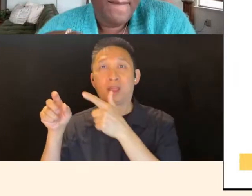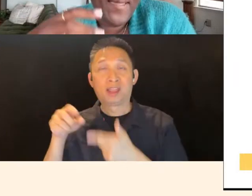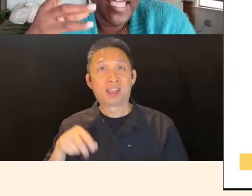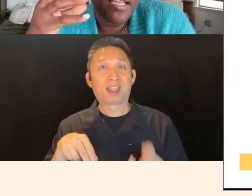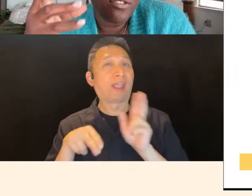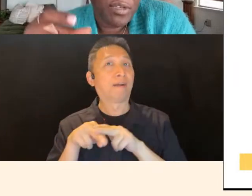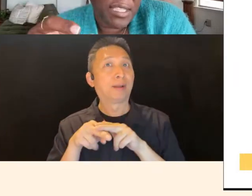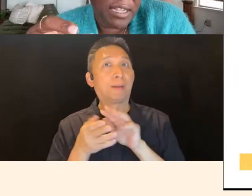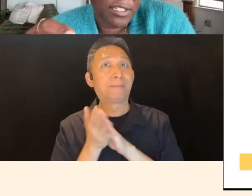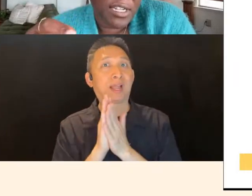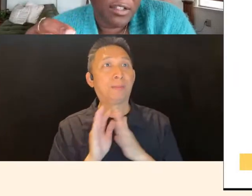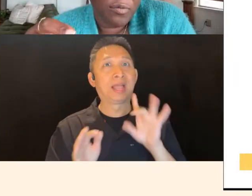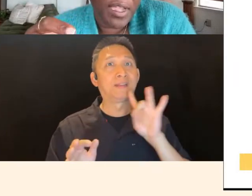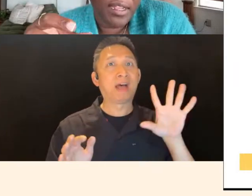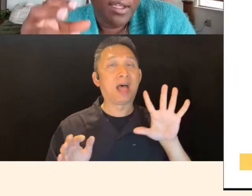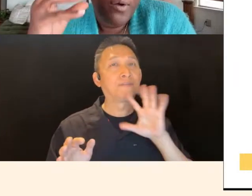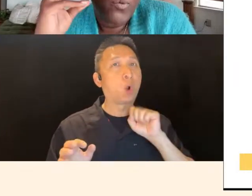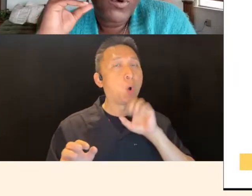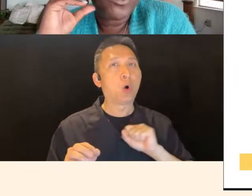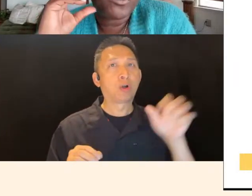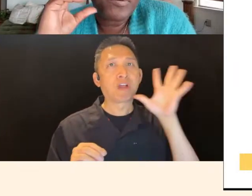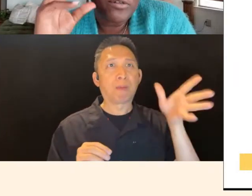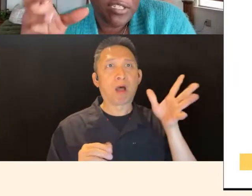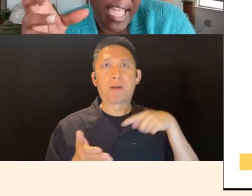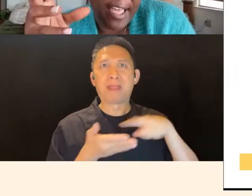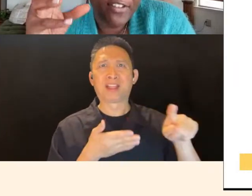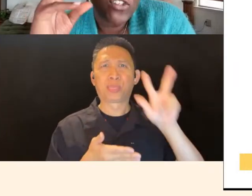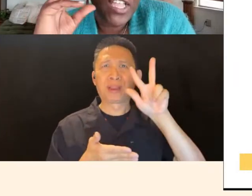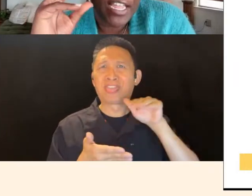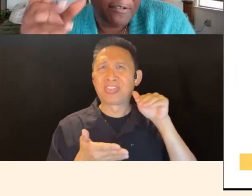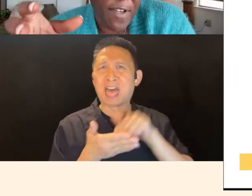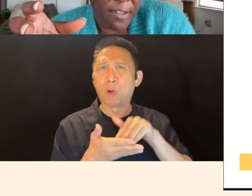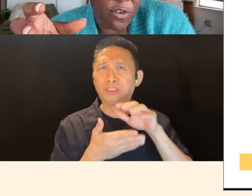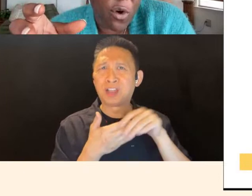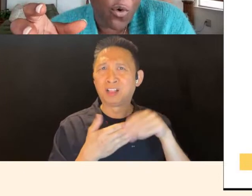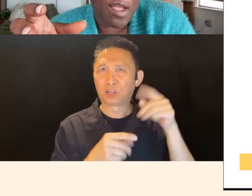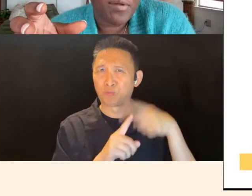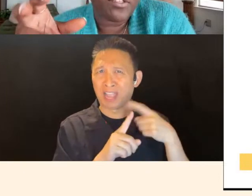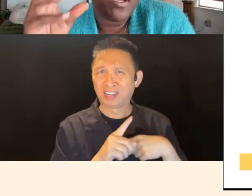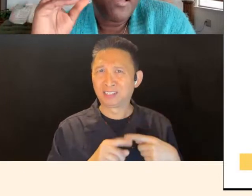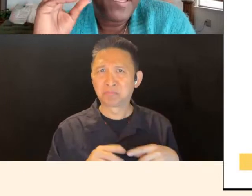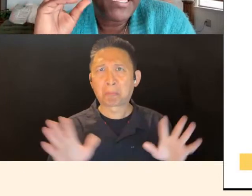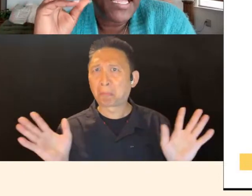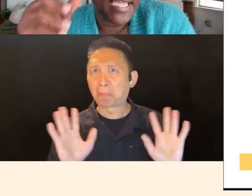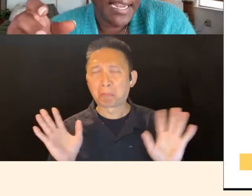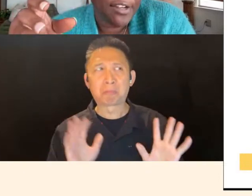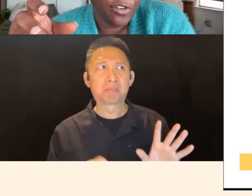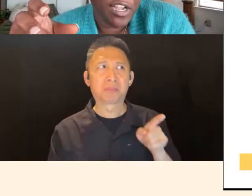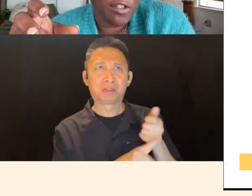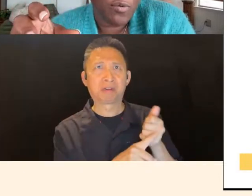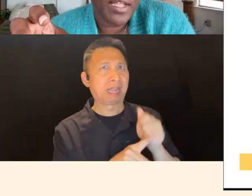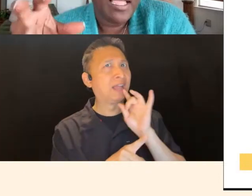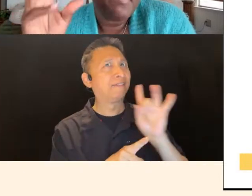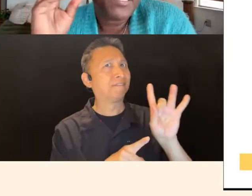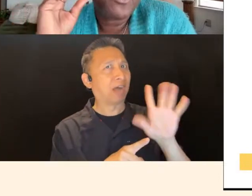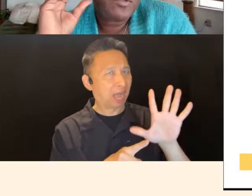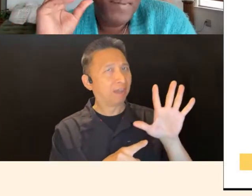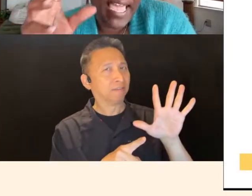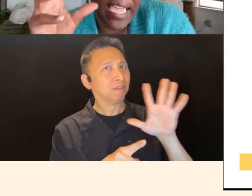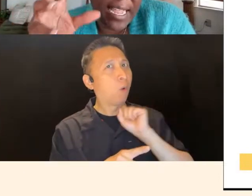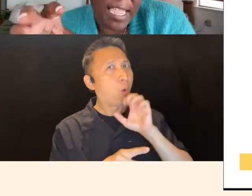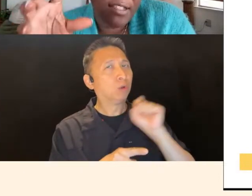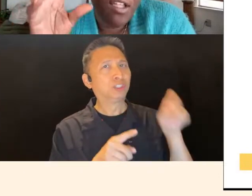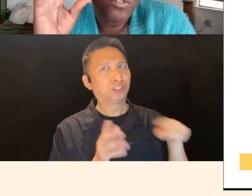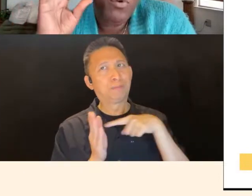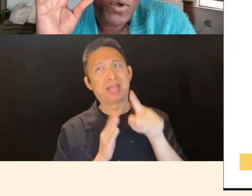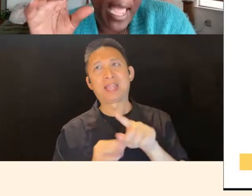grandmother paying a $3,000 rent. What you're supposed to have is an 85-year-old grandmother paying an $800 rent because she